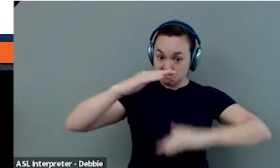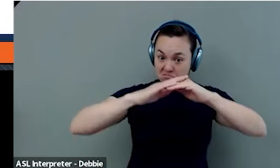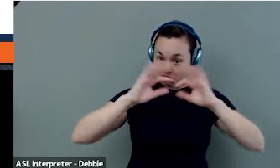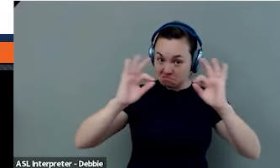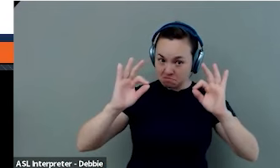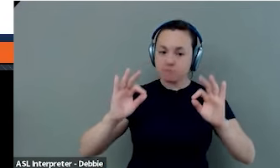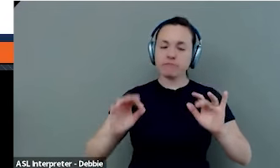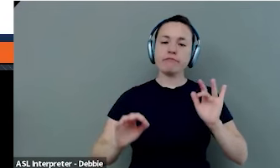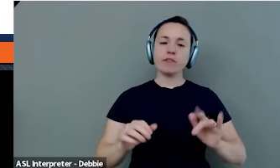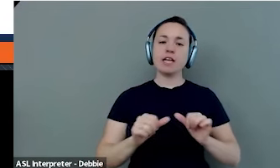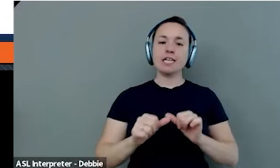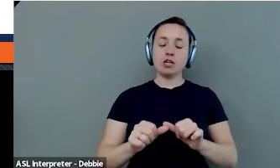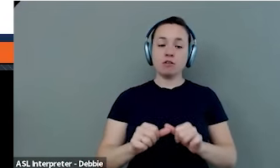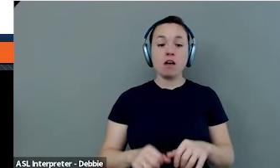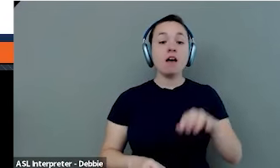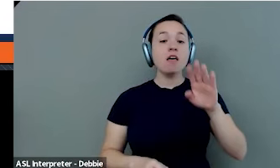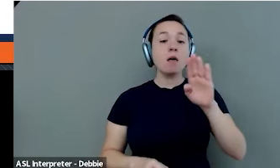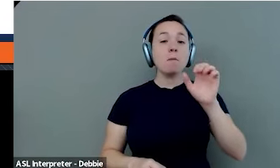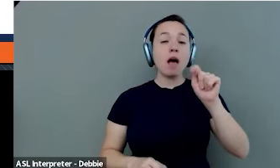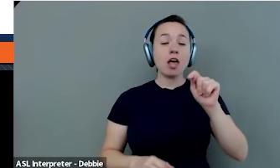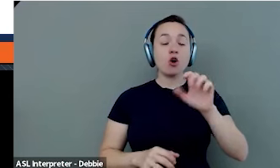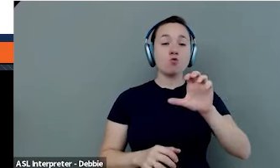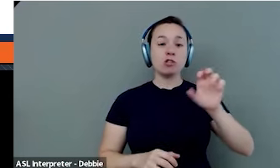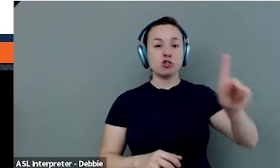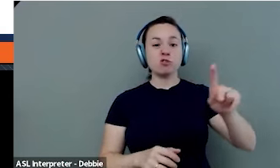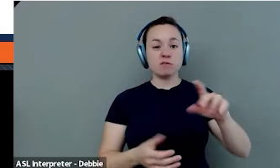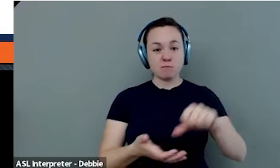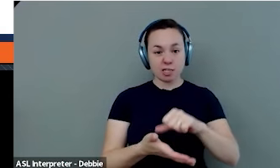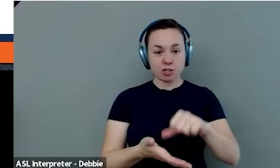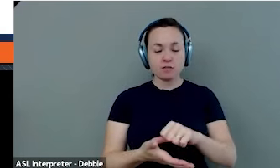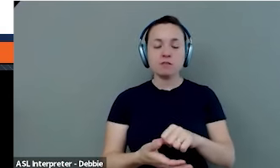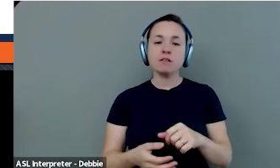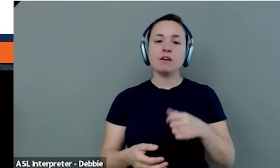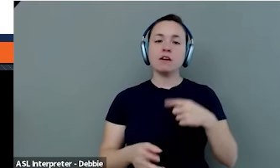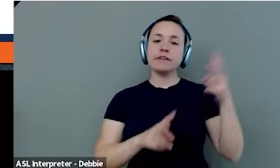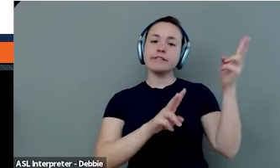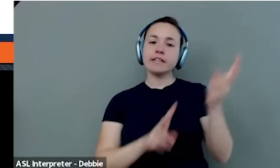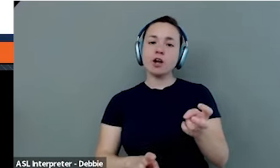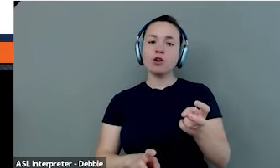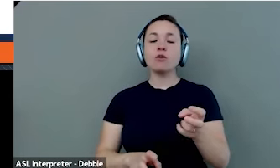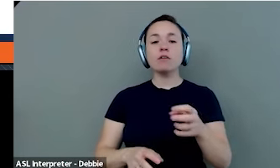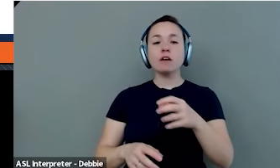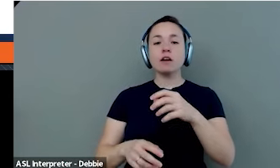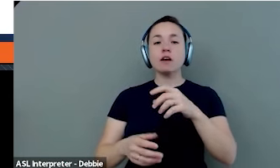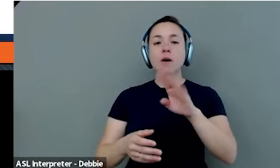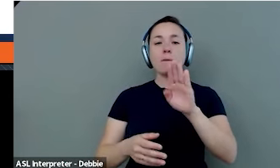On the ballot return package page, the voter will download and print the bilingual return package.